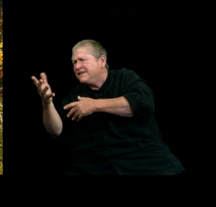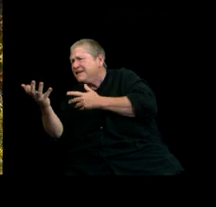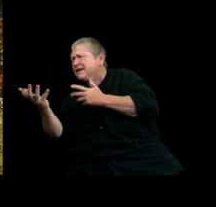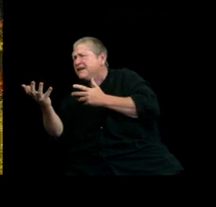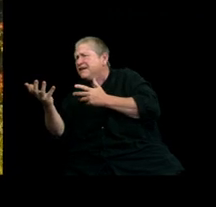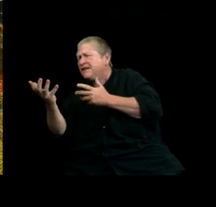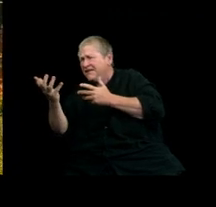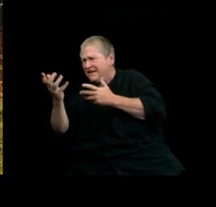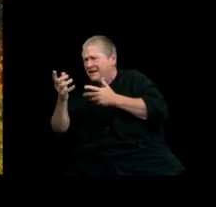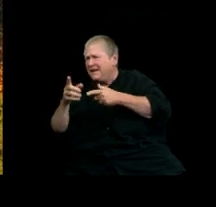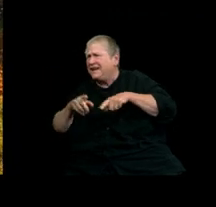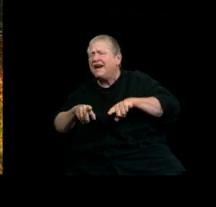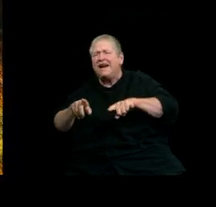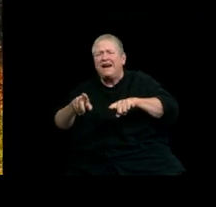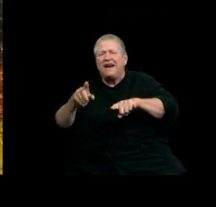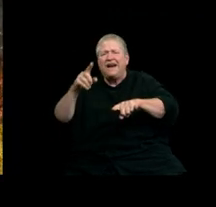wave o'er the